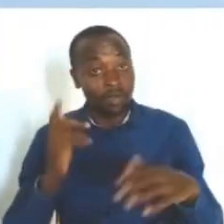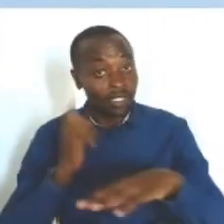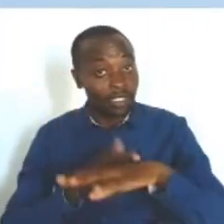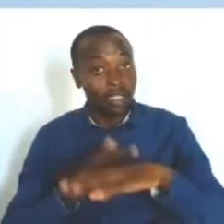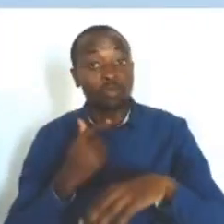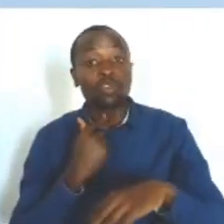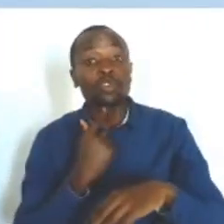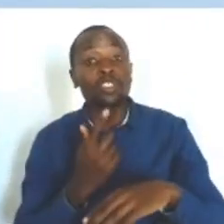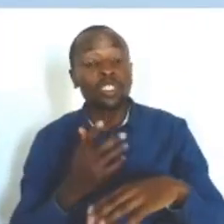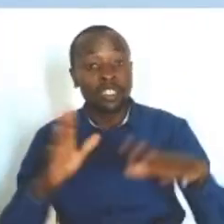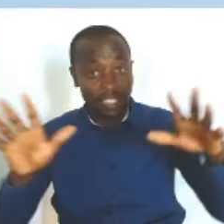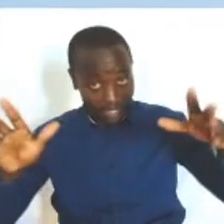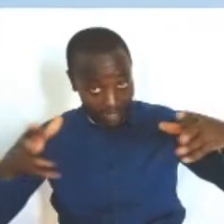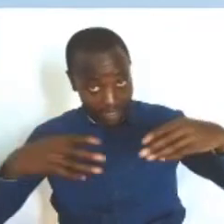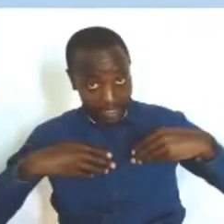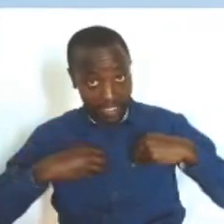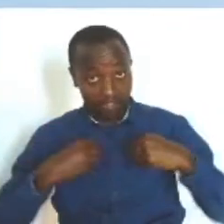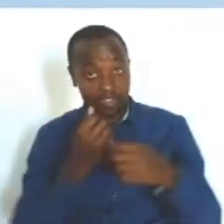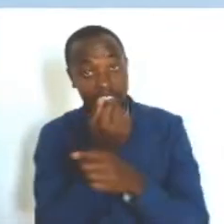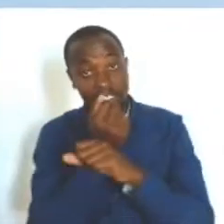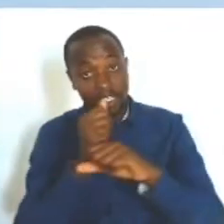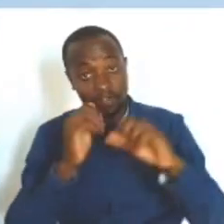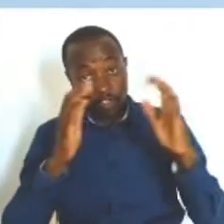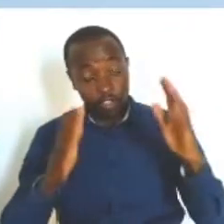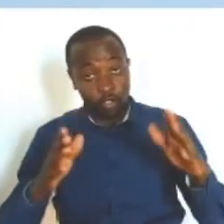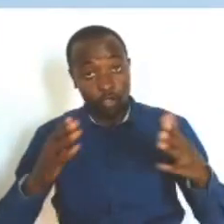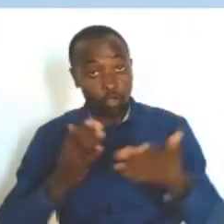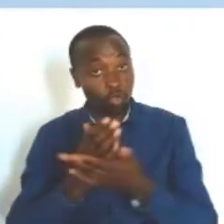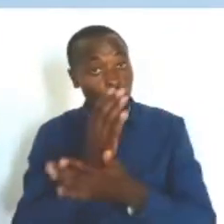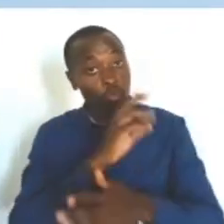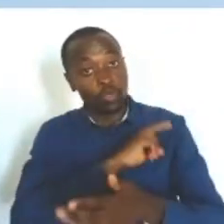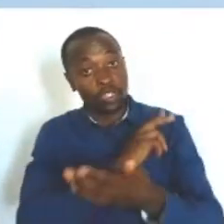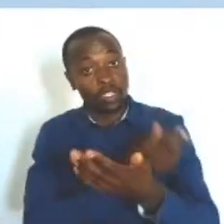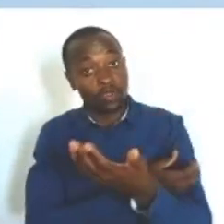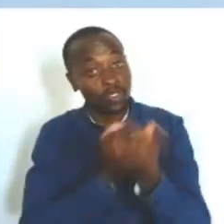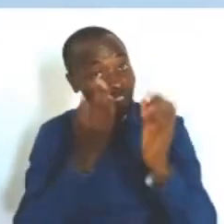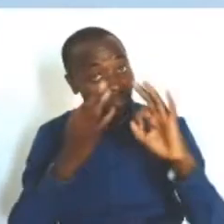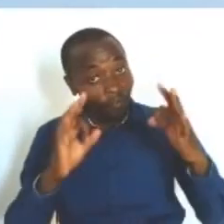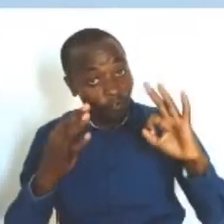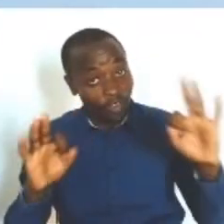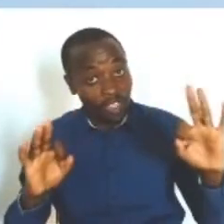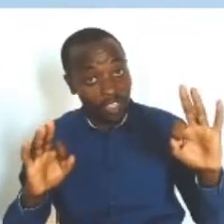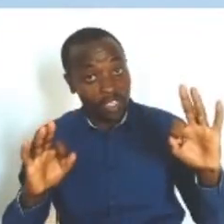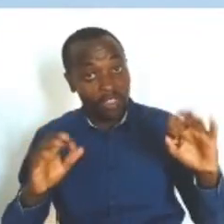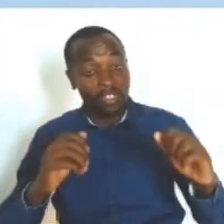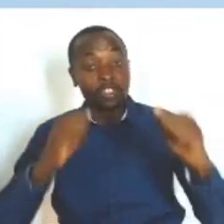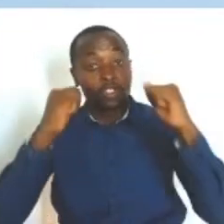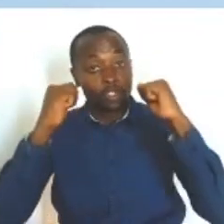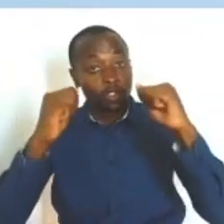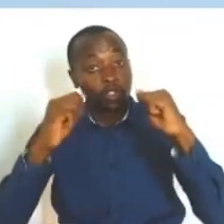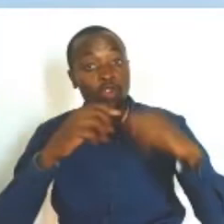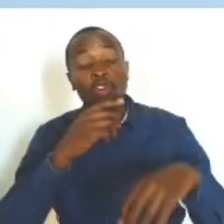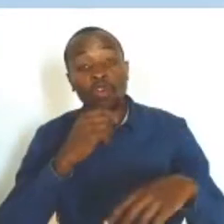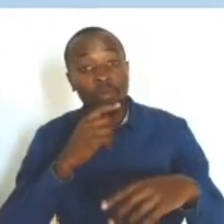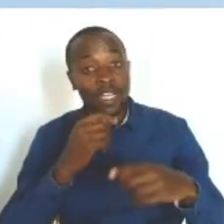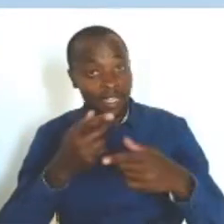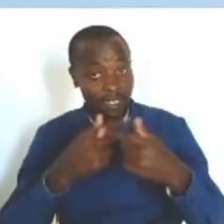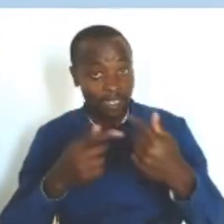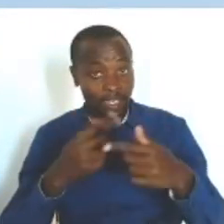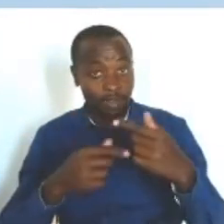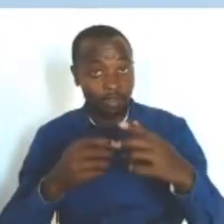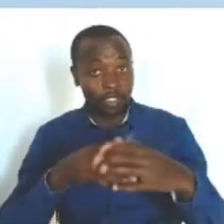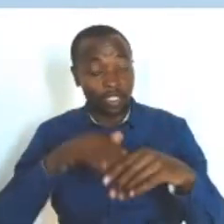to receive the salvation through grace, which is free, then the strong man in them comes out.